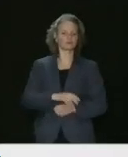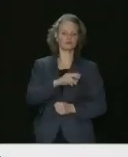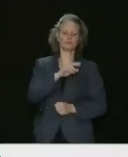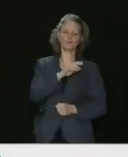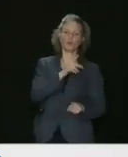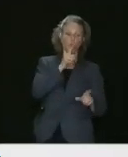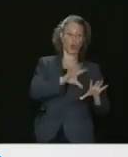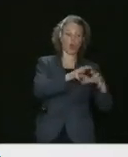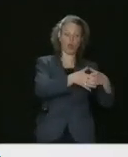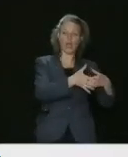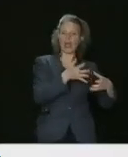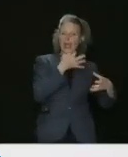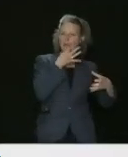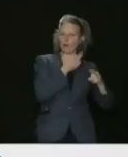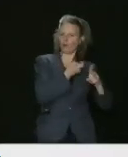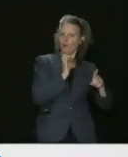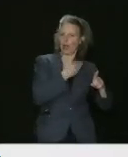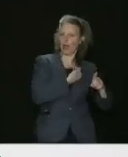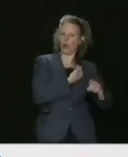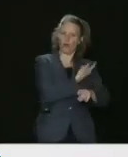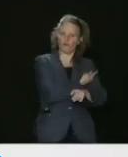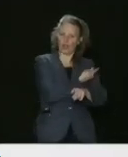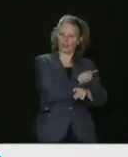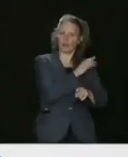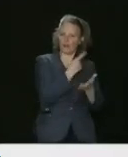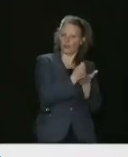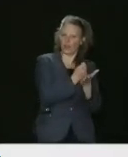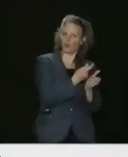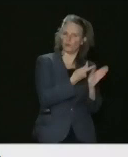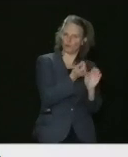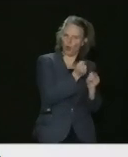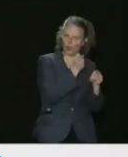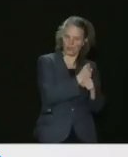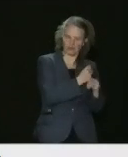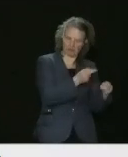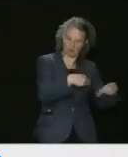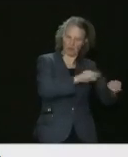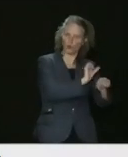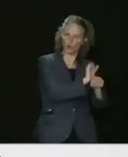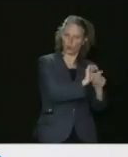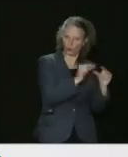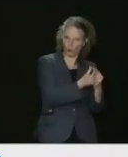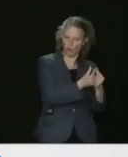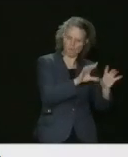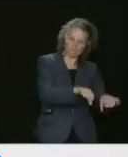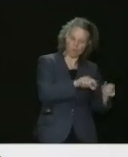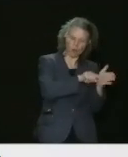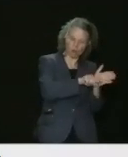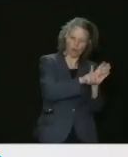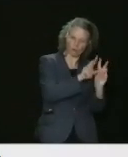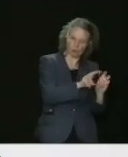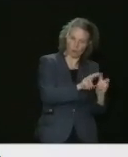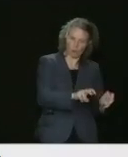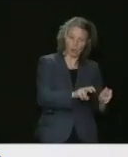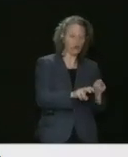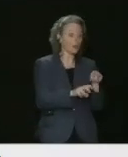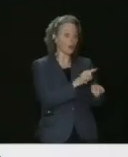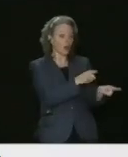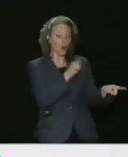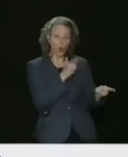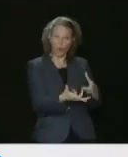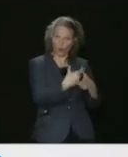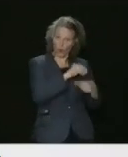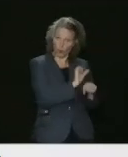working group experts on vaccines and therapeutic products. I want to take the opportunity today to thank